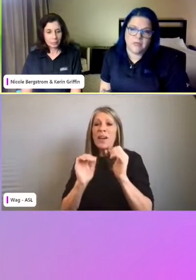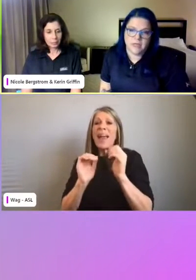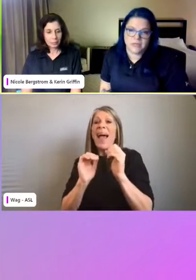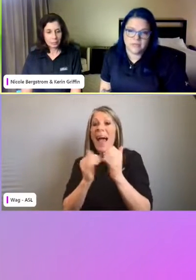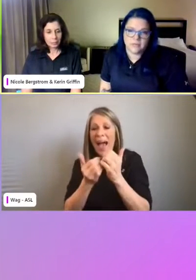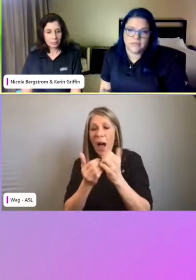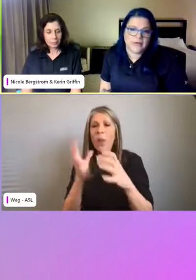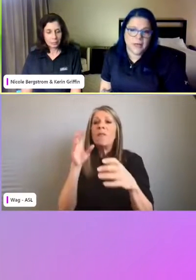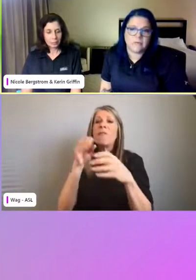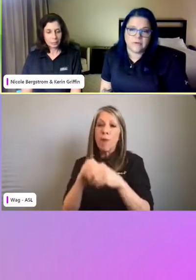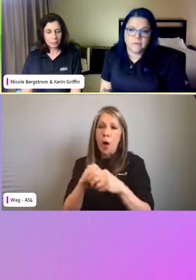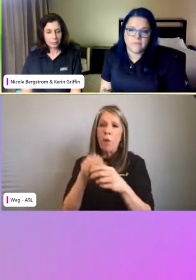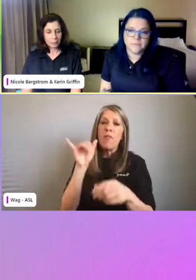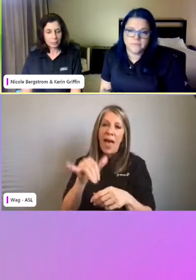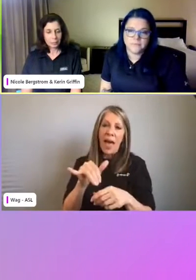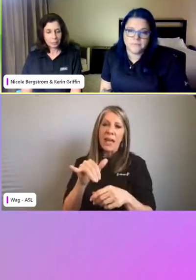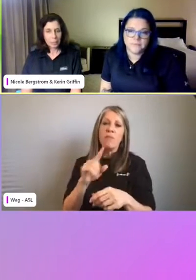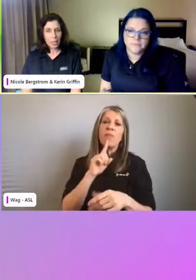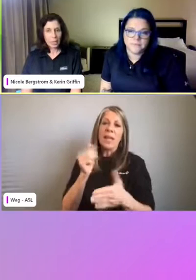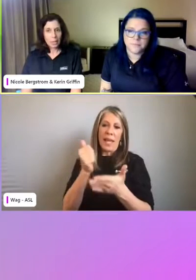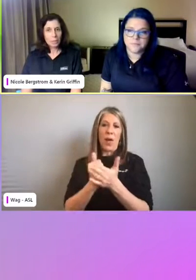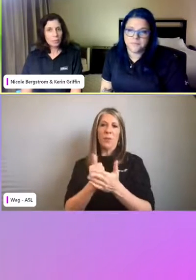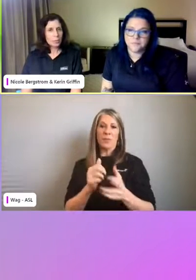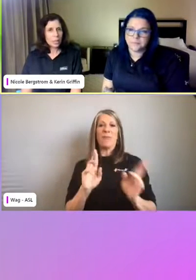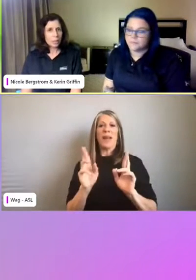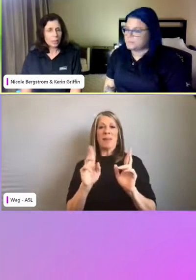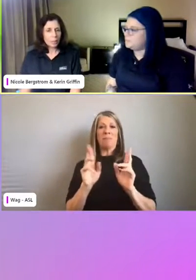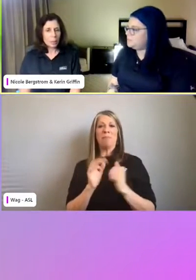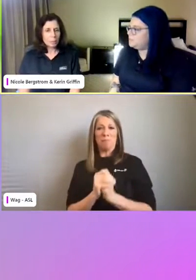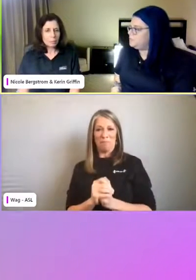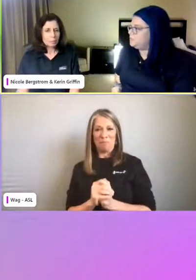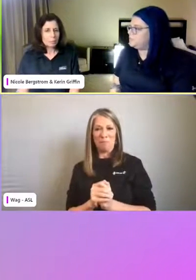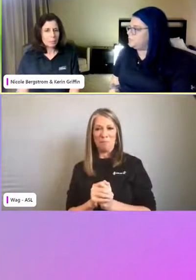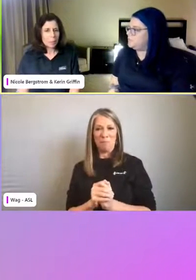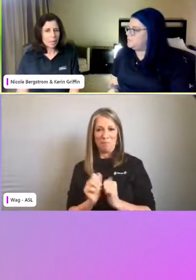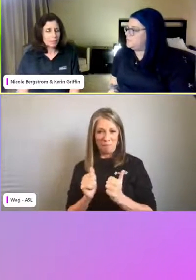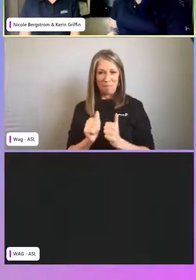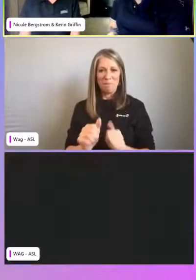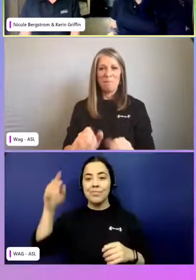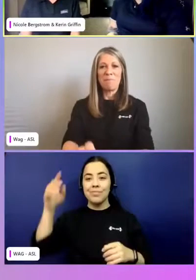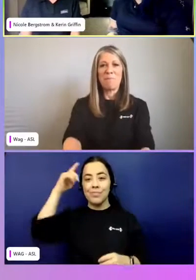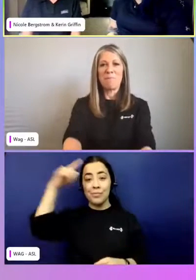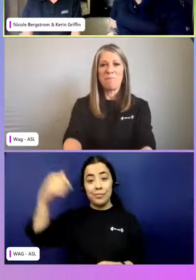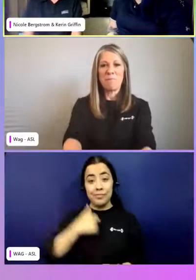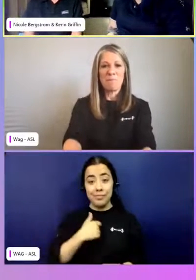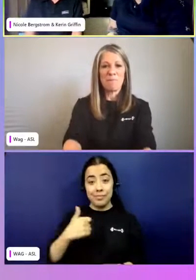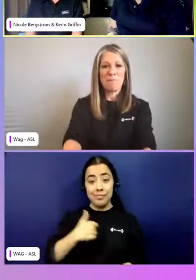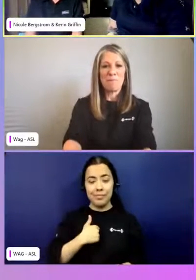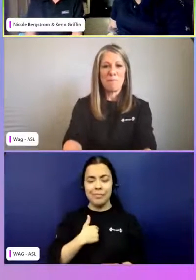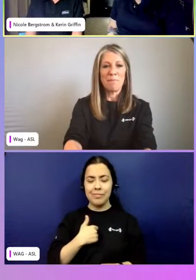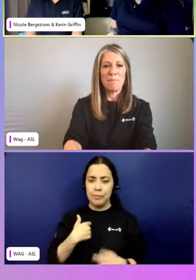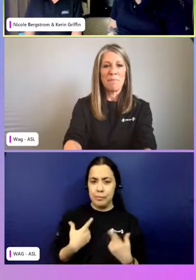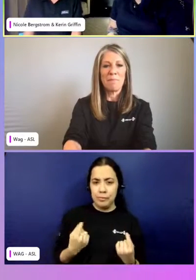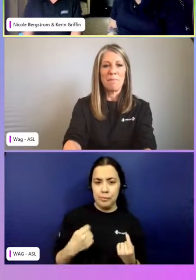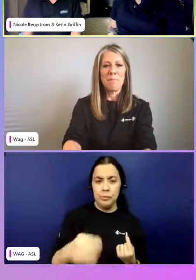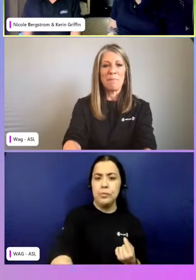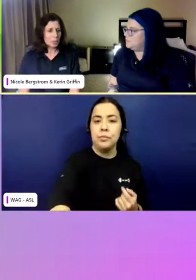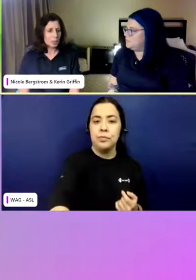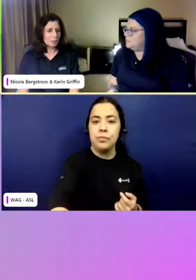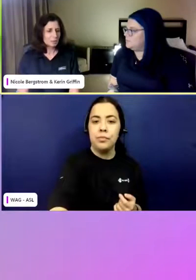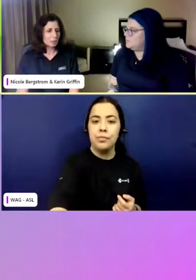involve gamification was very helpful. and for me, I lean into some of